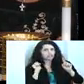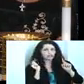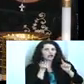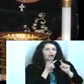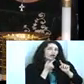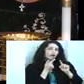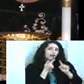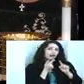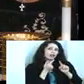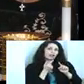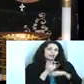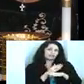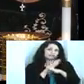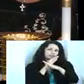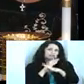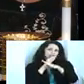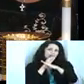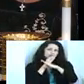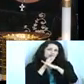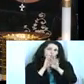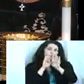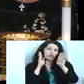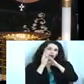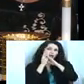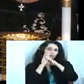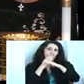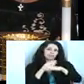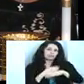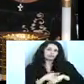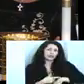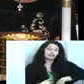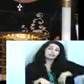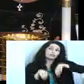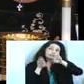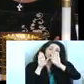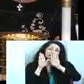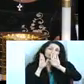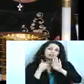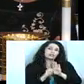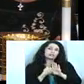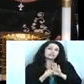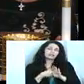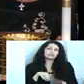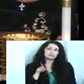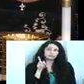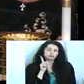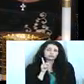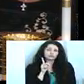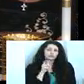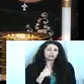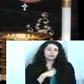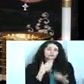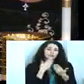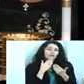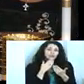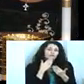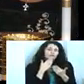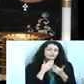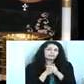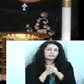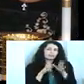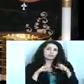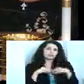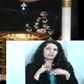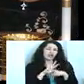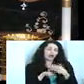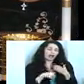up, to be one with you today. We surrender ourselves into your care. We're grateful to receive